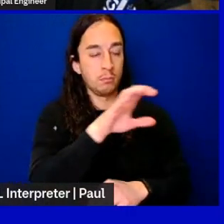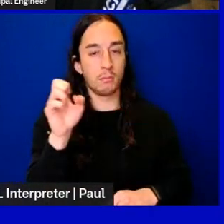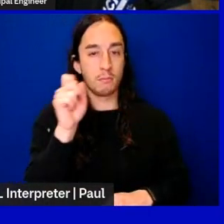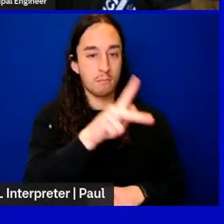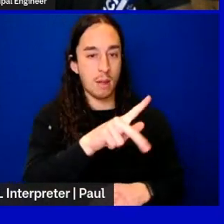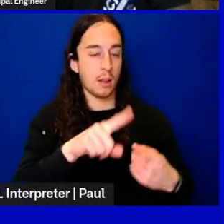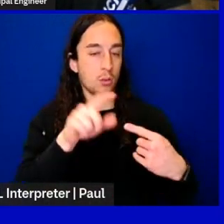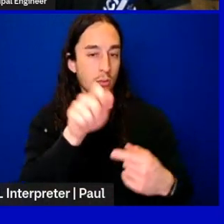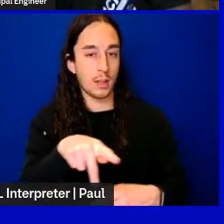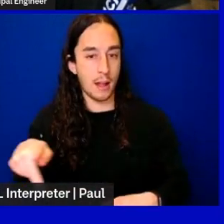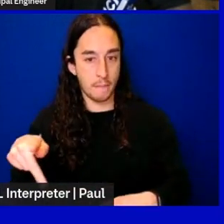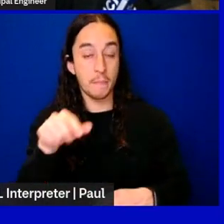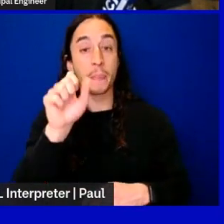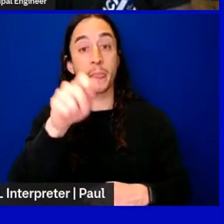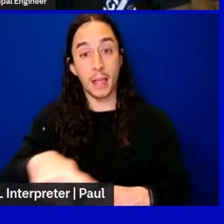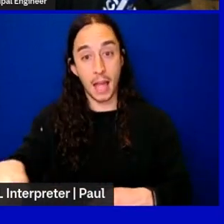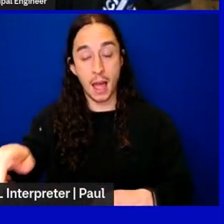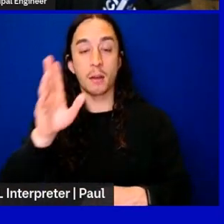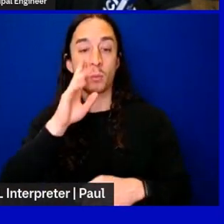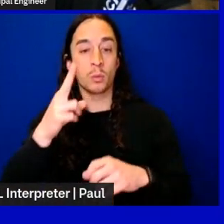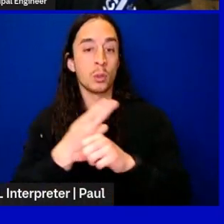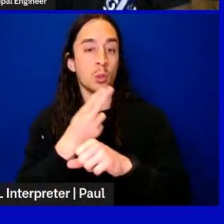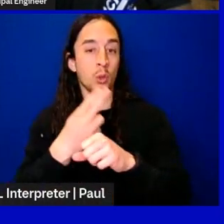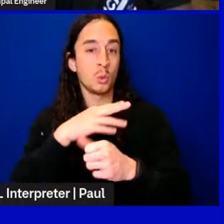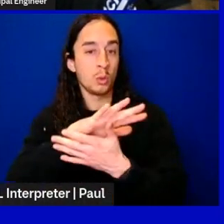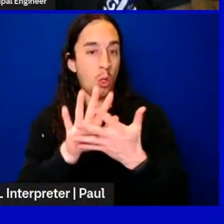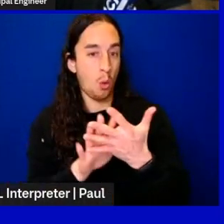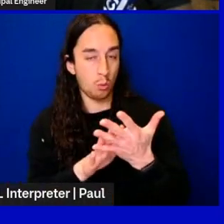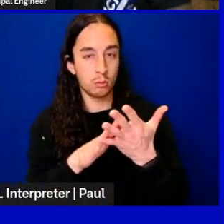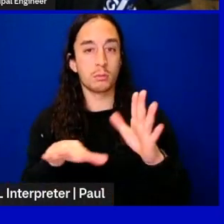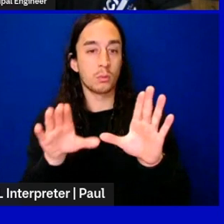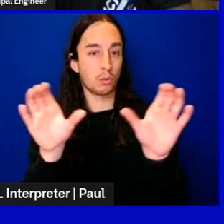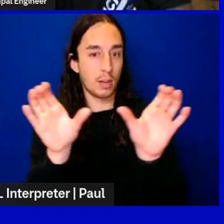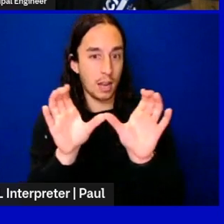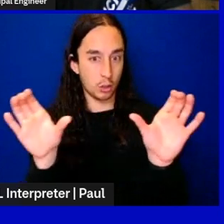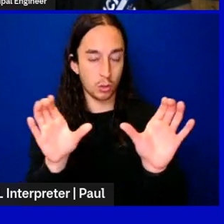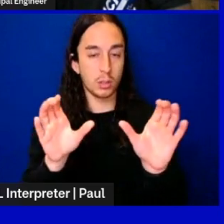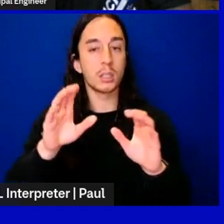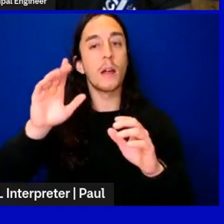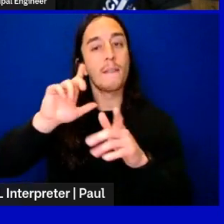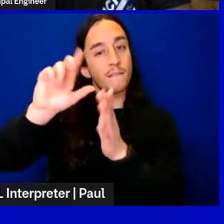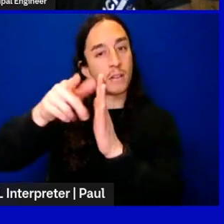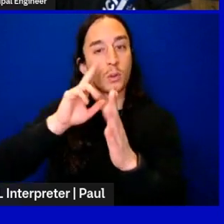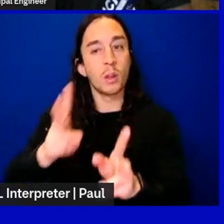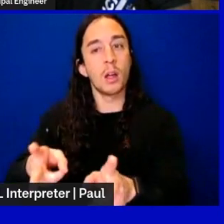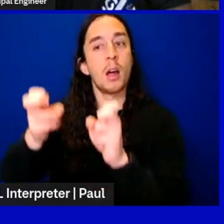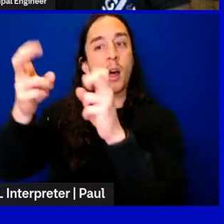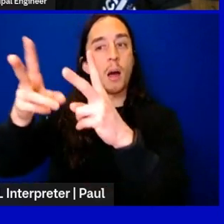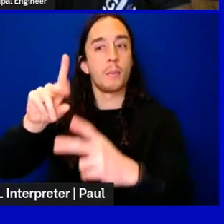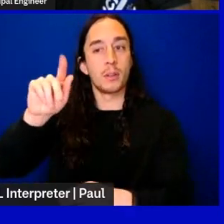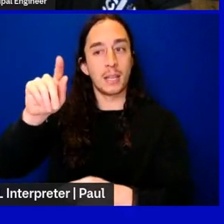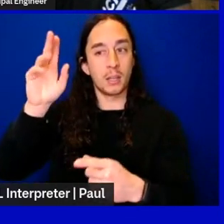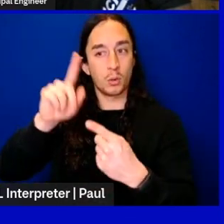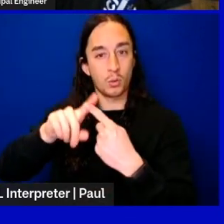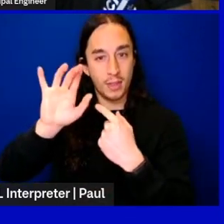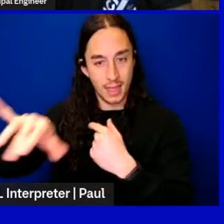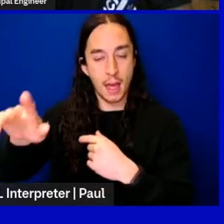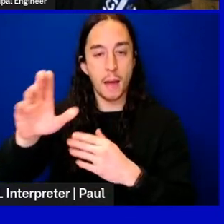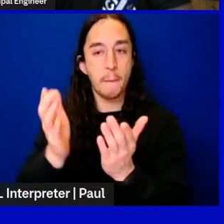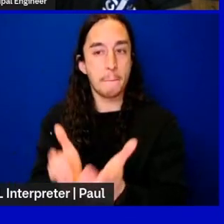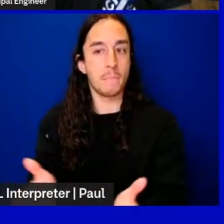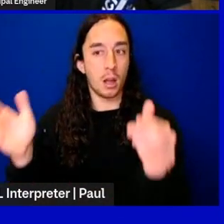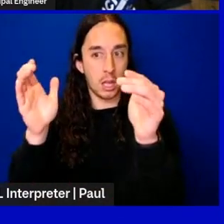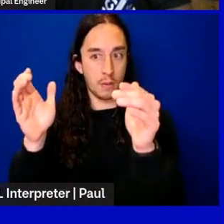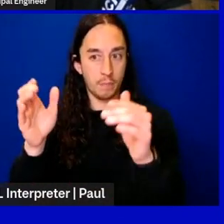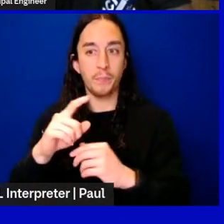your application will make use of those temporary credentials to eventually upload certain data to the S3 bucket. And after a certain